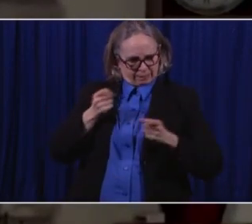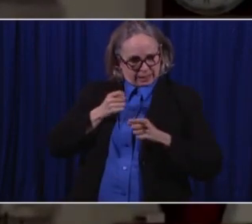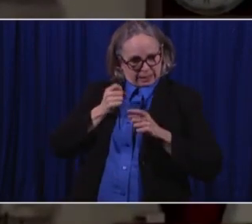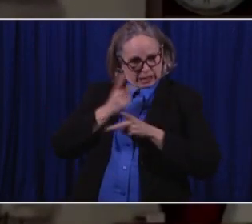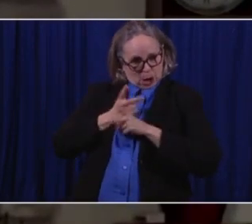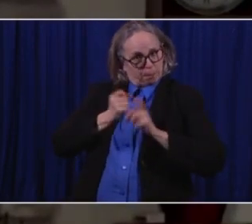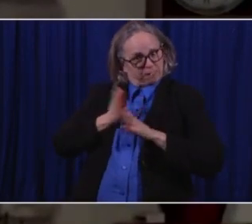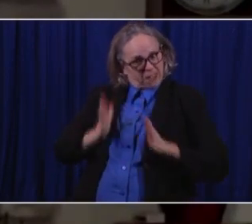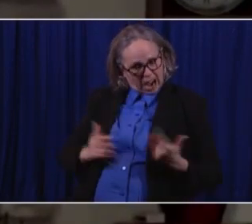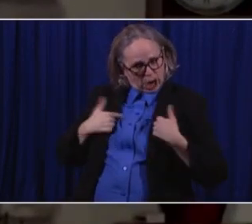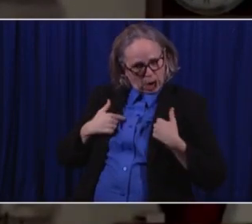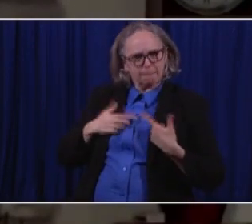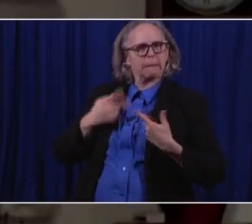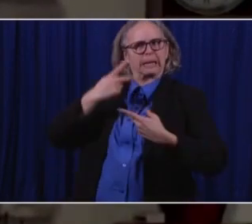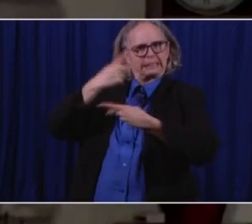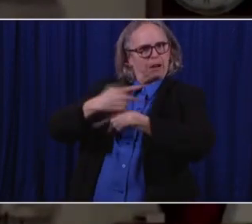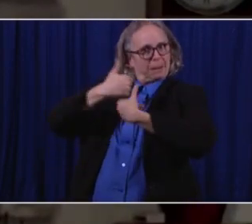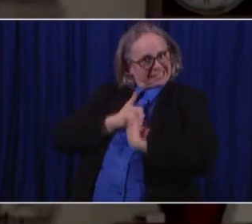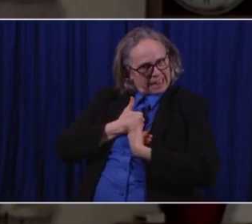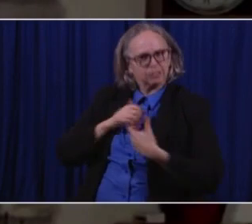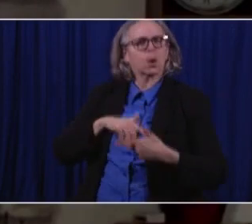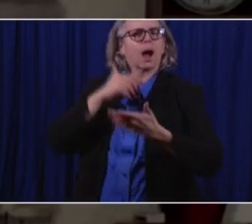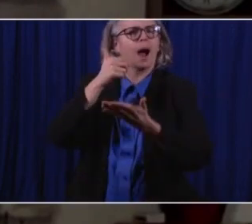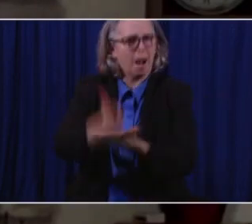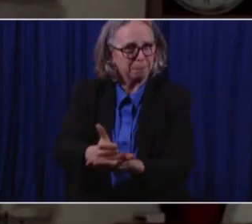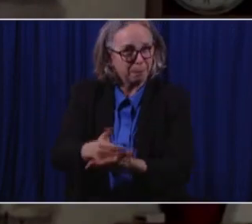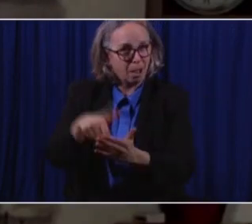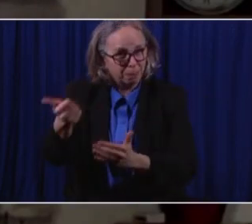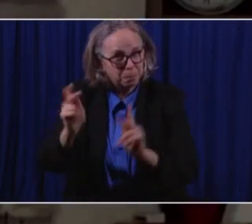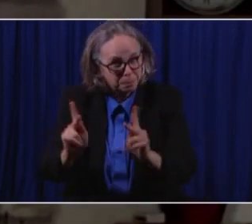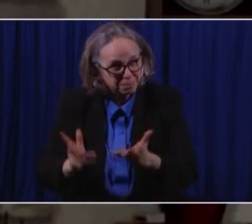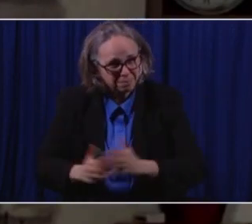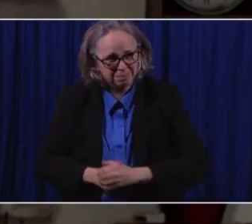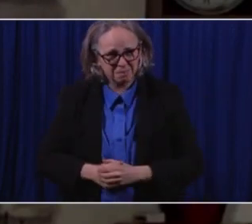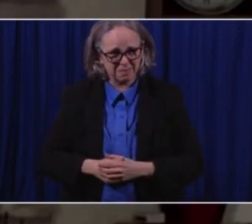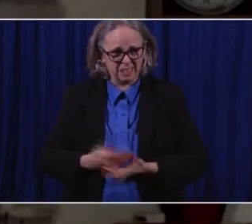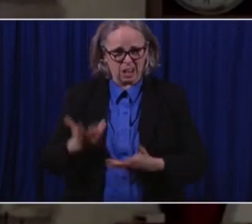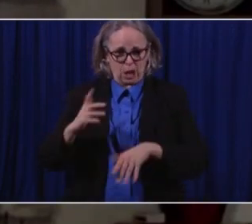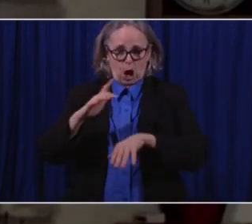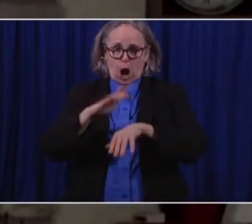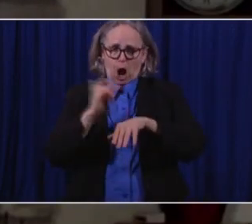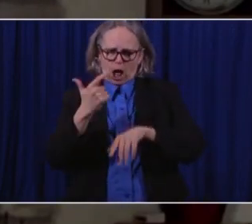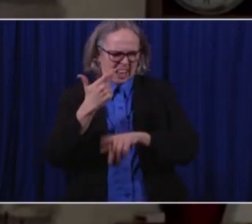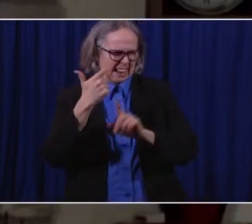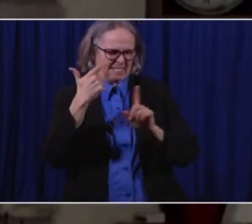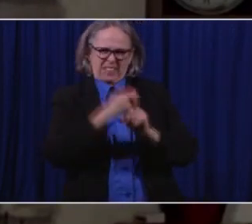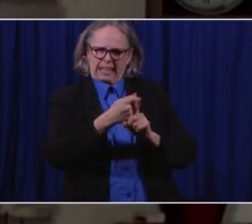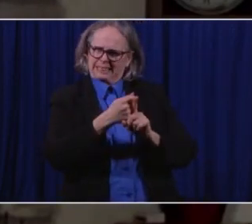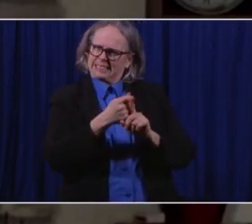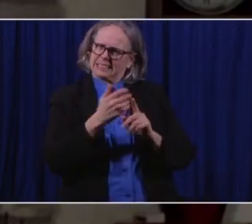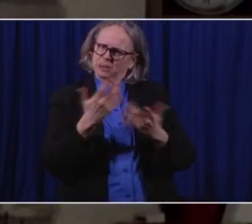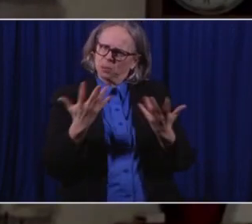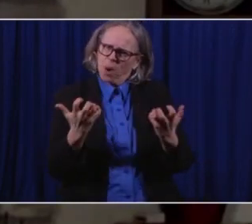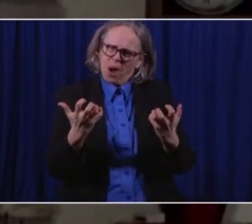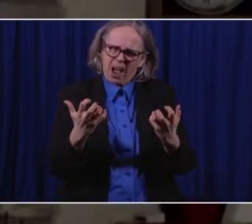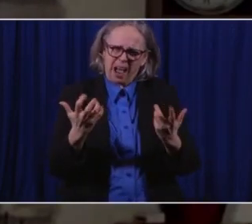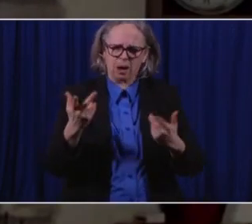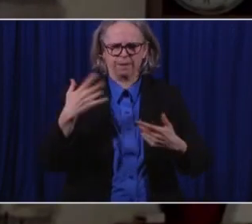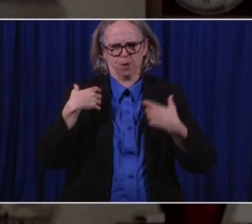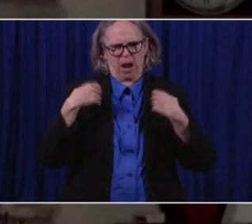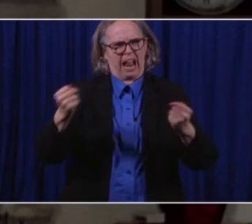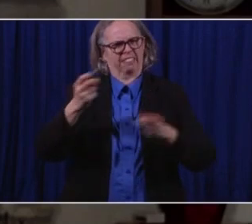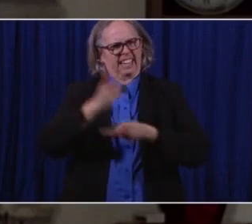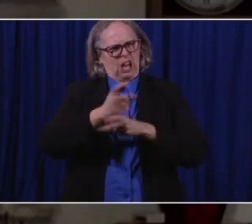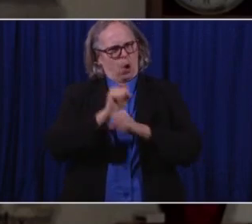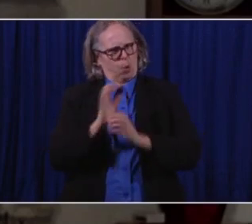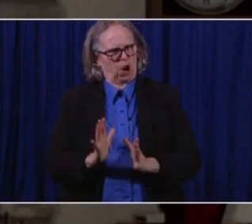devoted a significant number of the early vaccines to them as well as to the nursing homes. And the